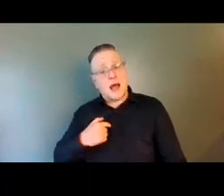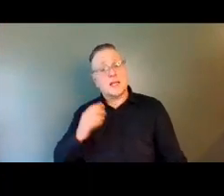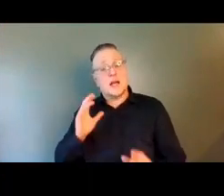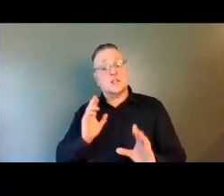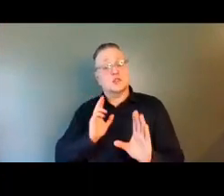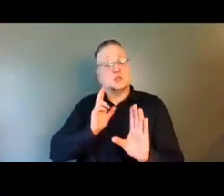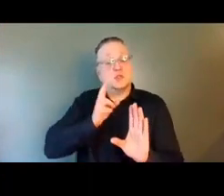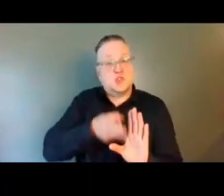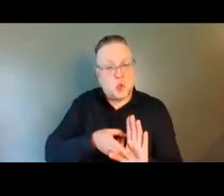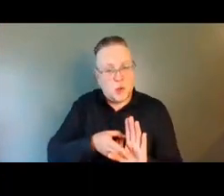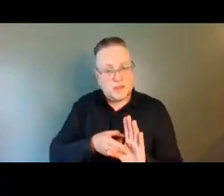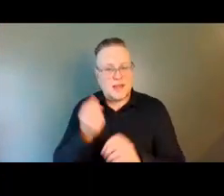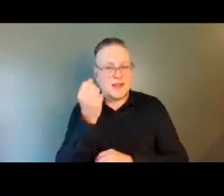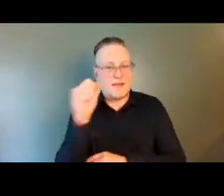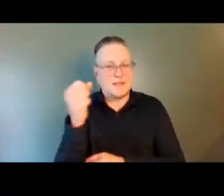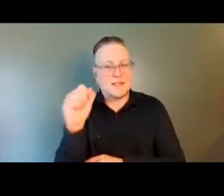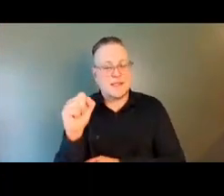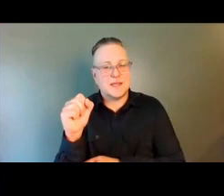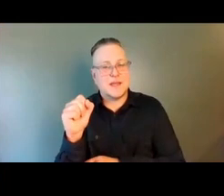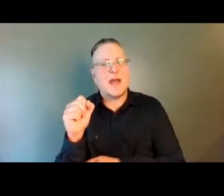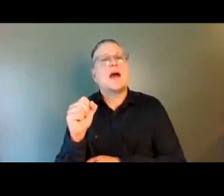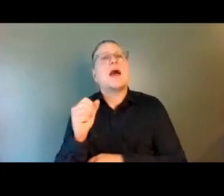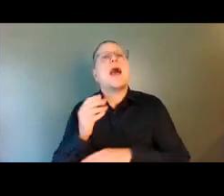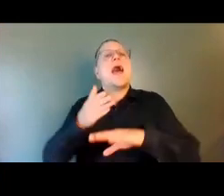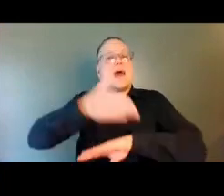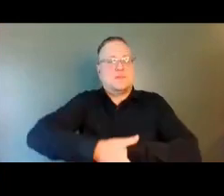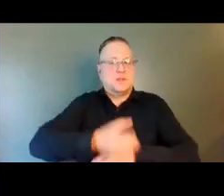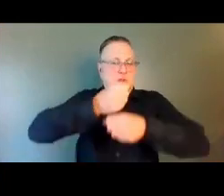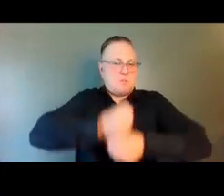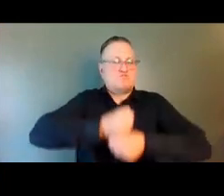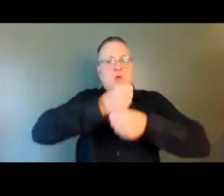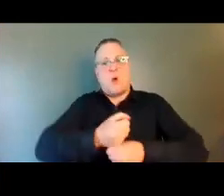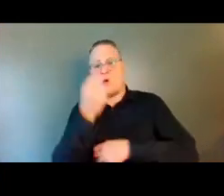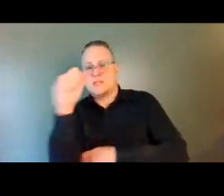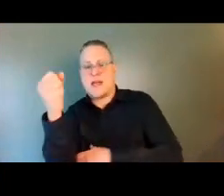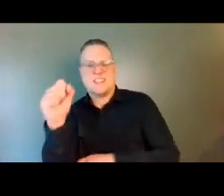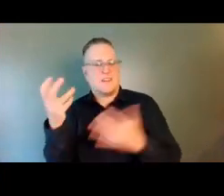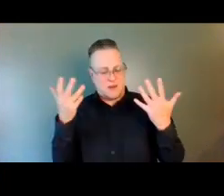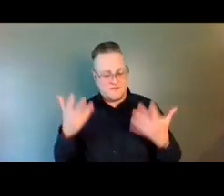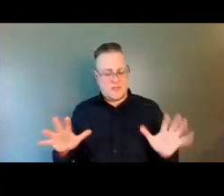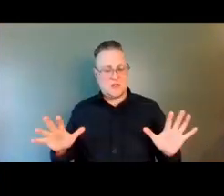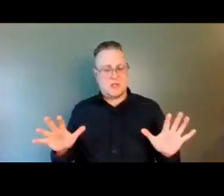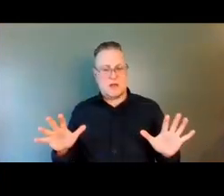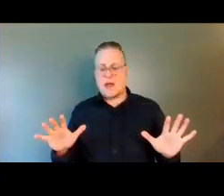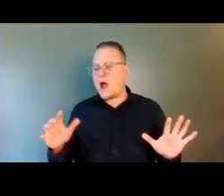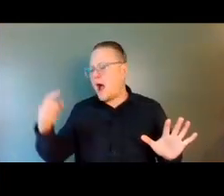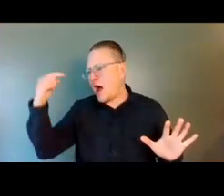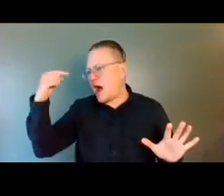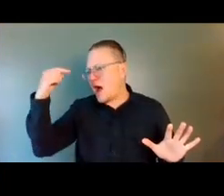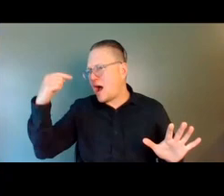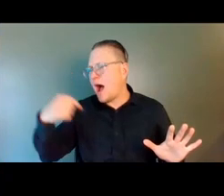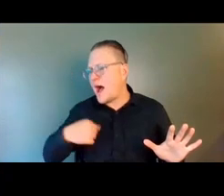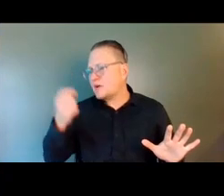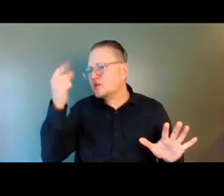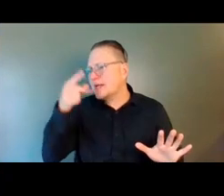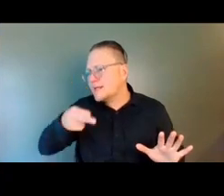protests, because originally, as I understand history, in order to get attention, people with disabilities had